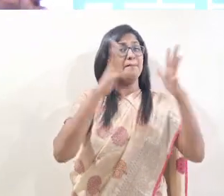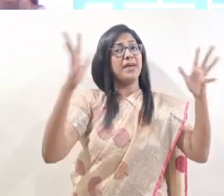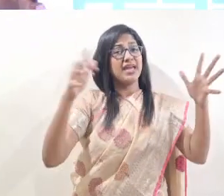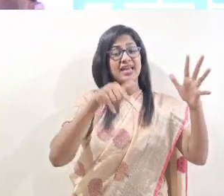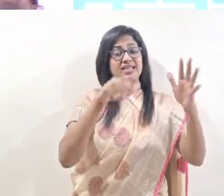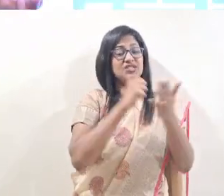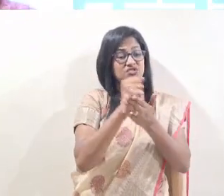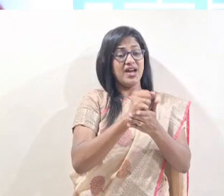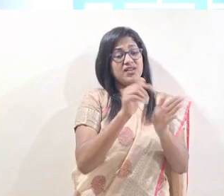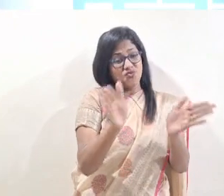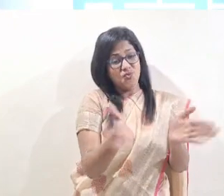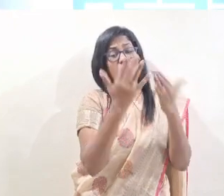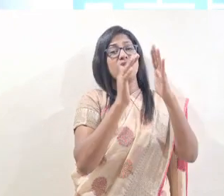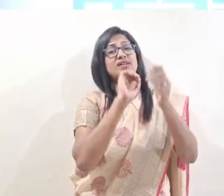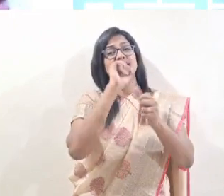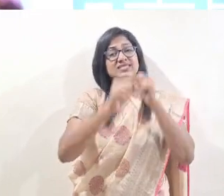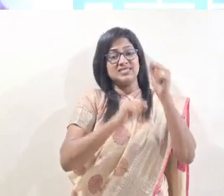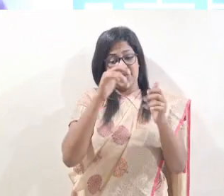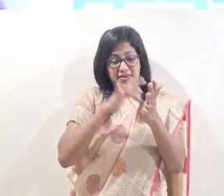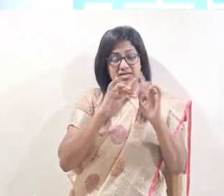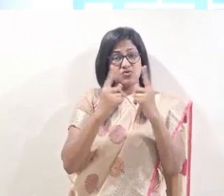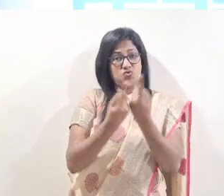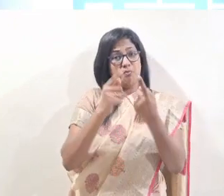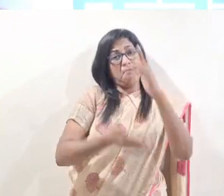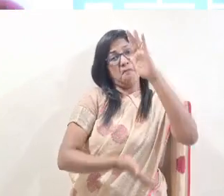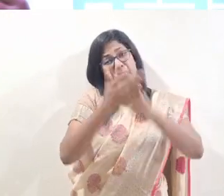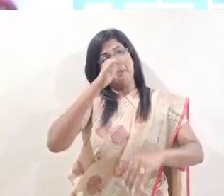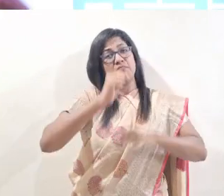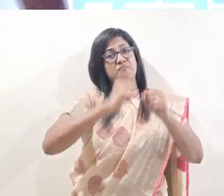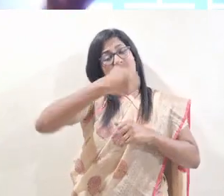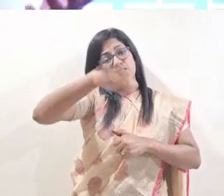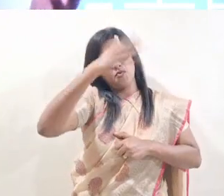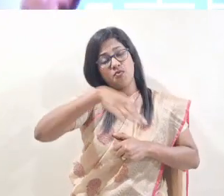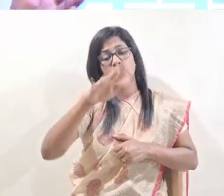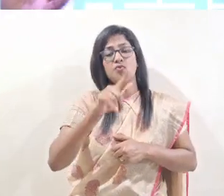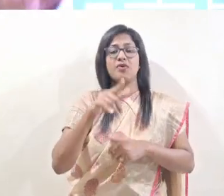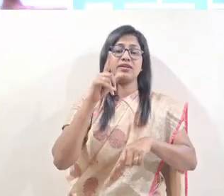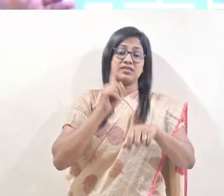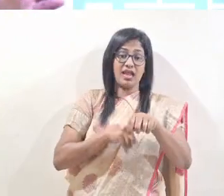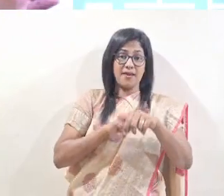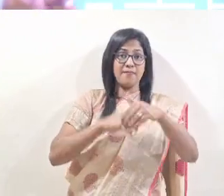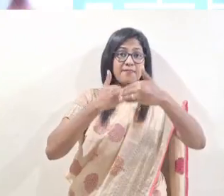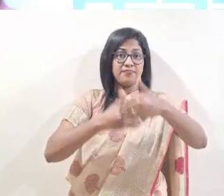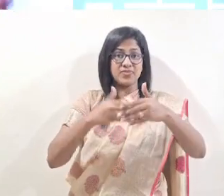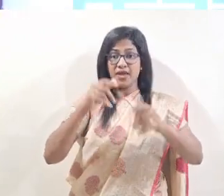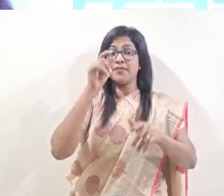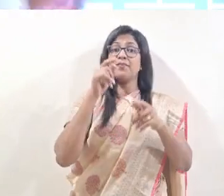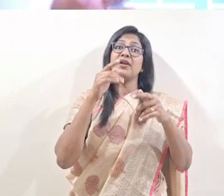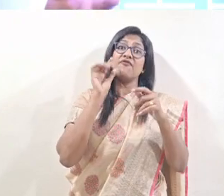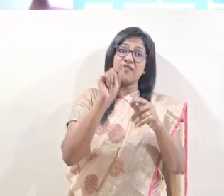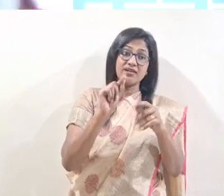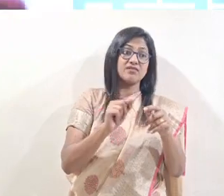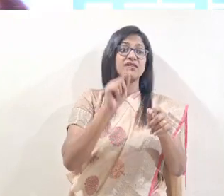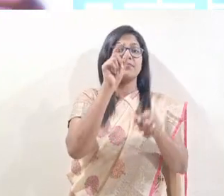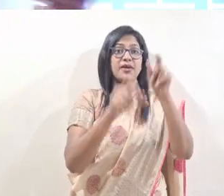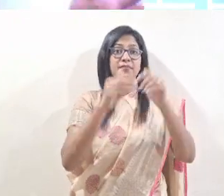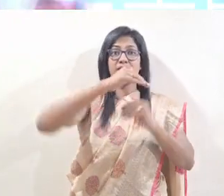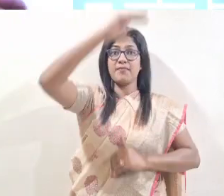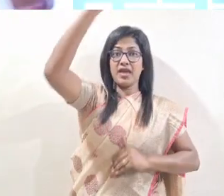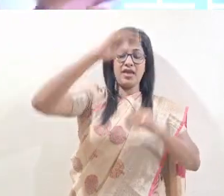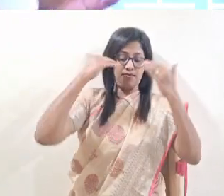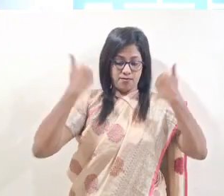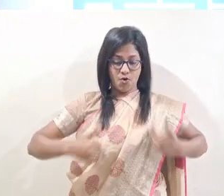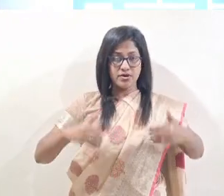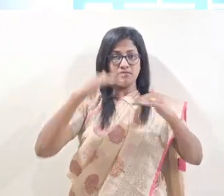escape, and we are measuring the time it takes for them to escape. So the factors here are like human body size, their walking speed,